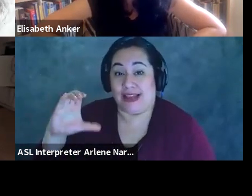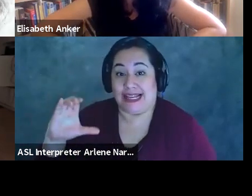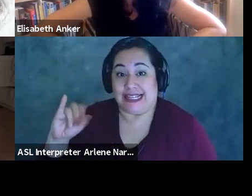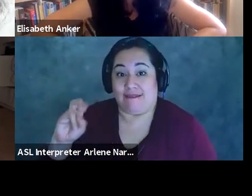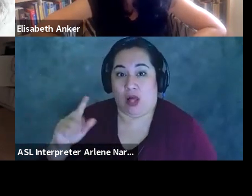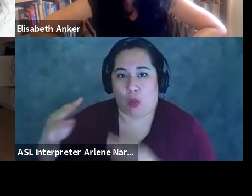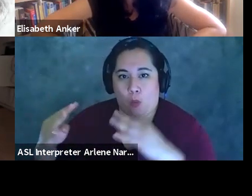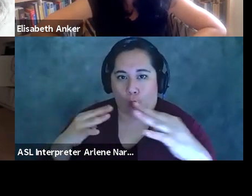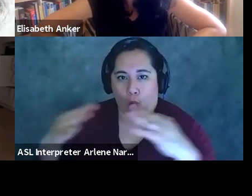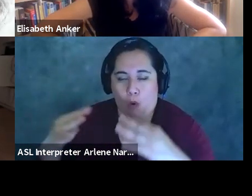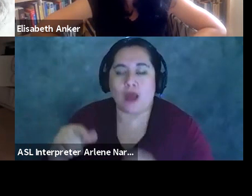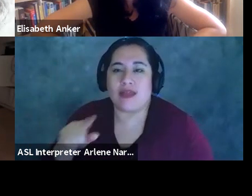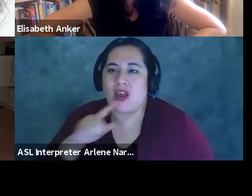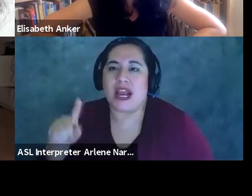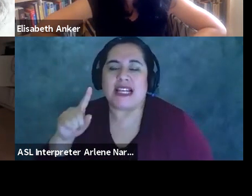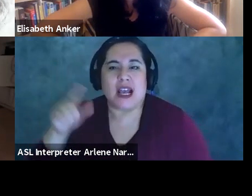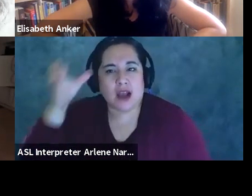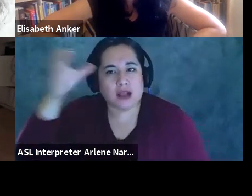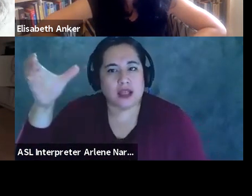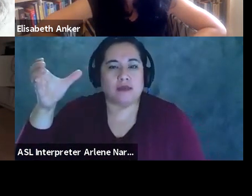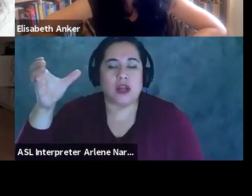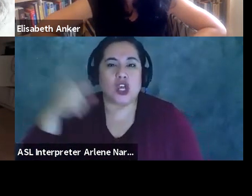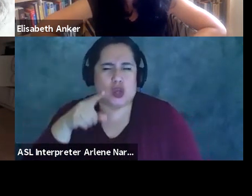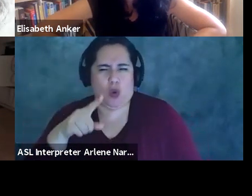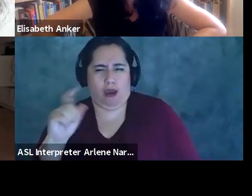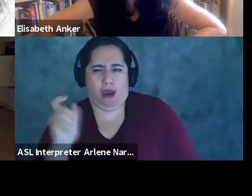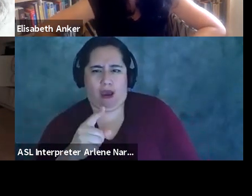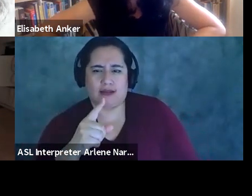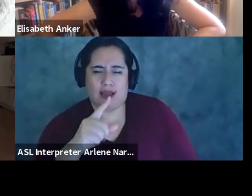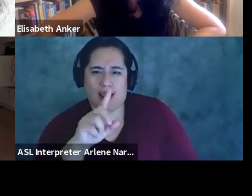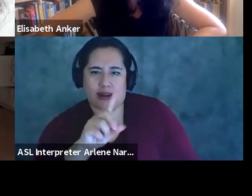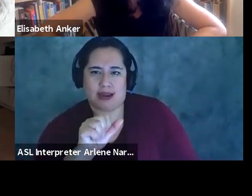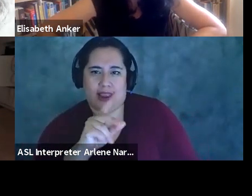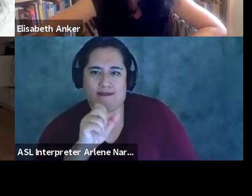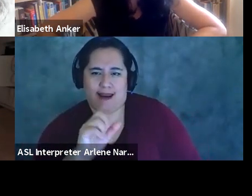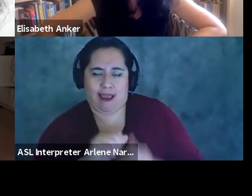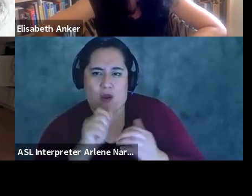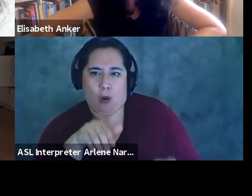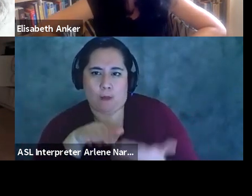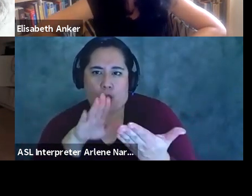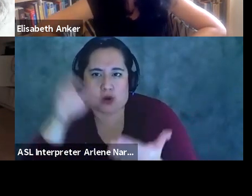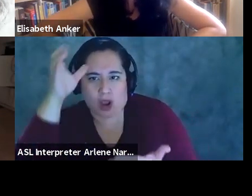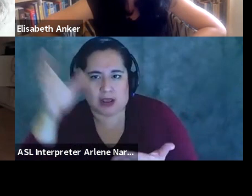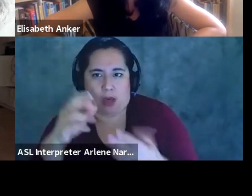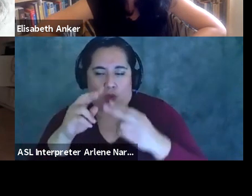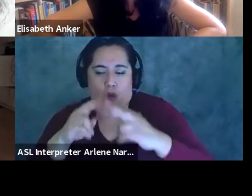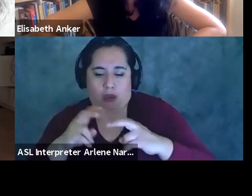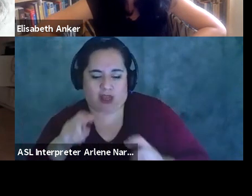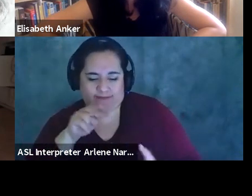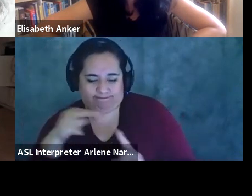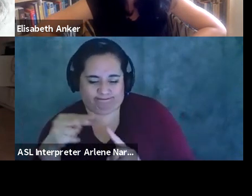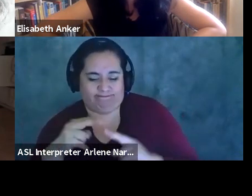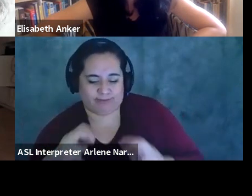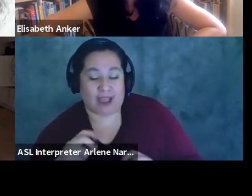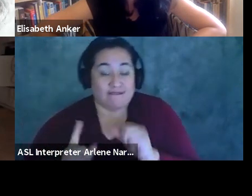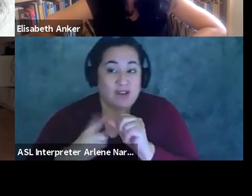war, it's a concept. You asked David about, how we should approach the concept analytically. First of all, I